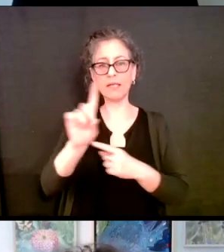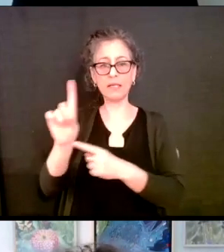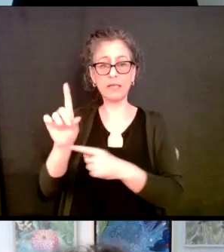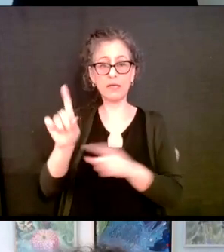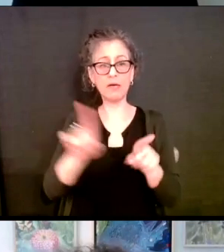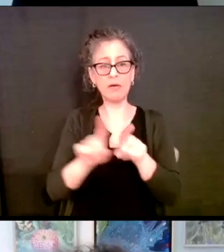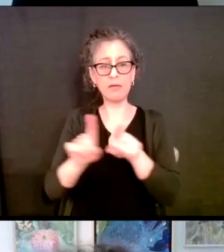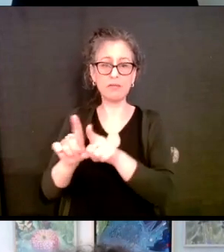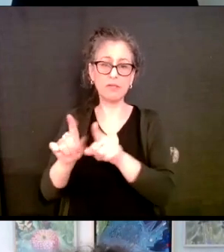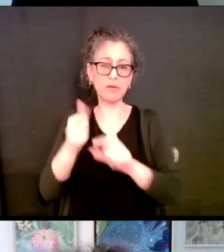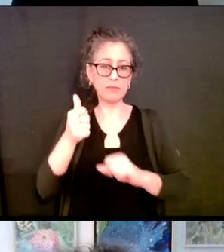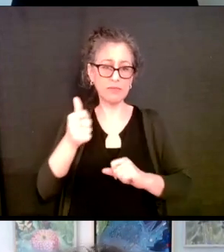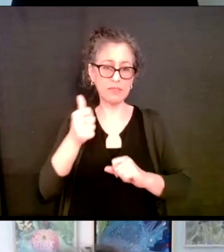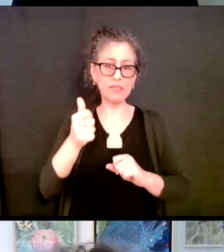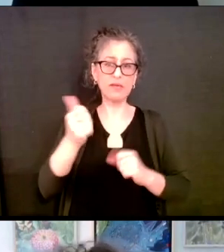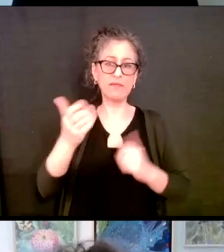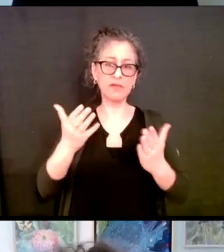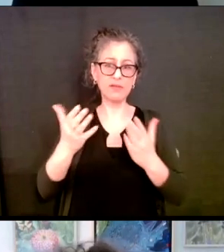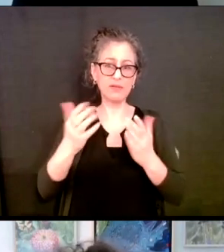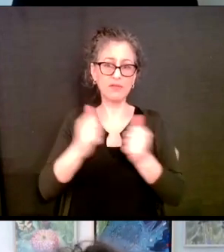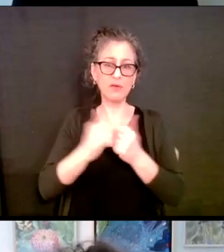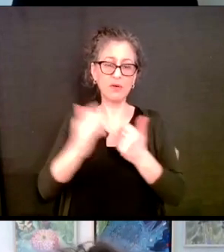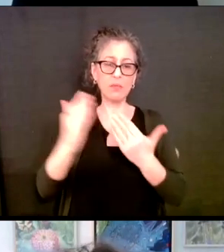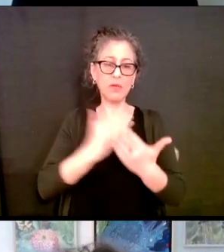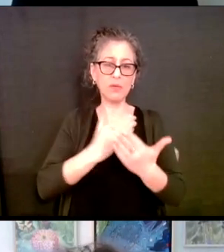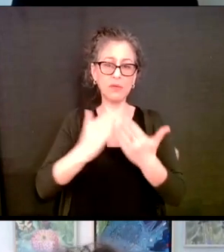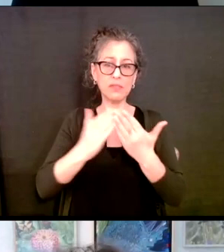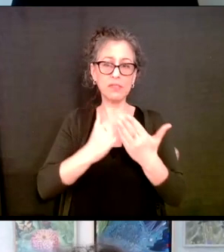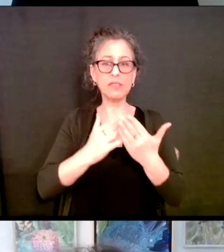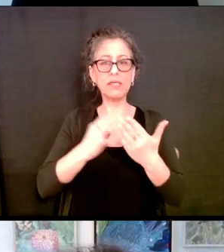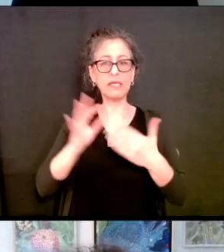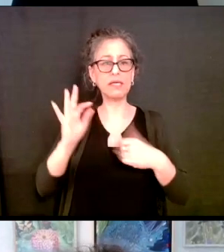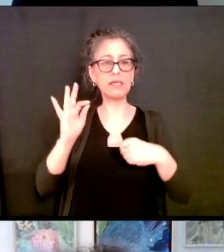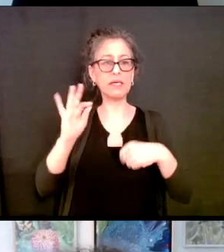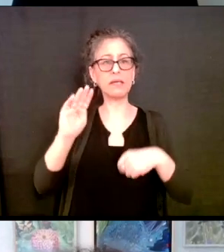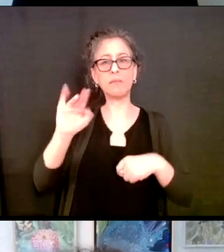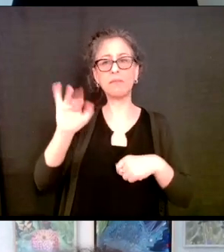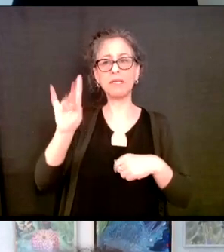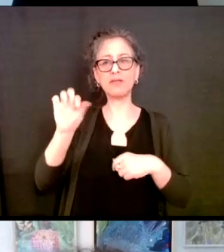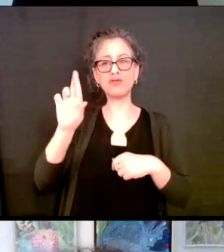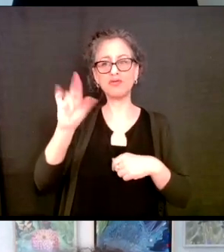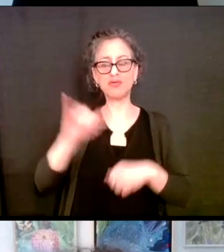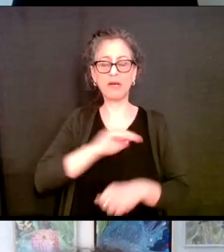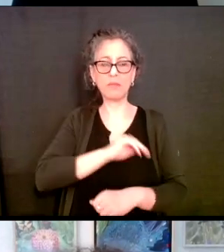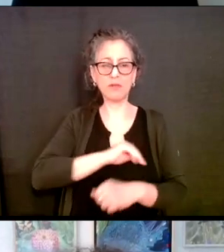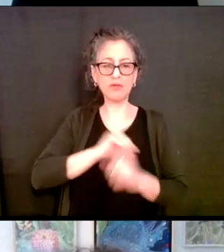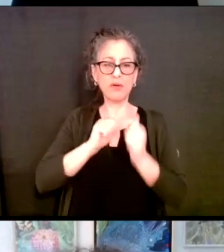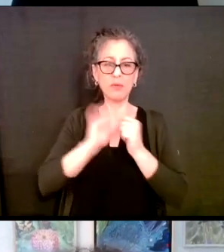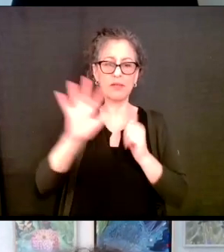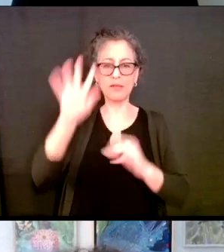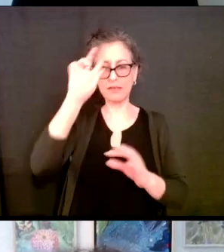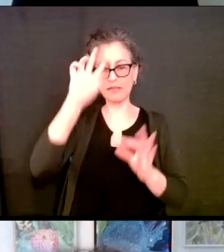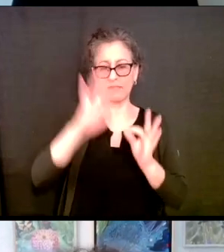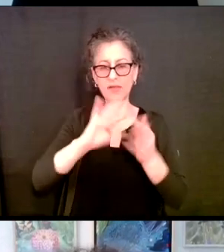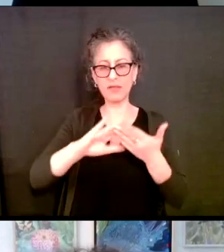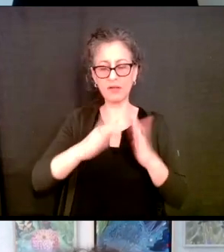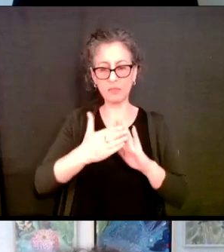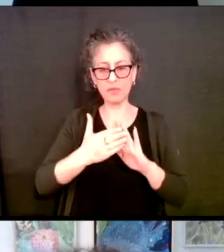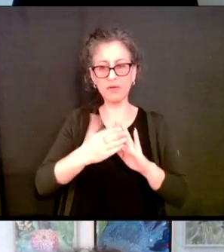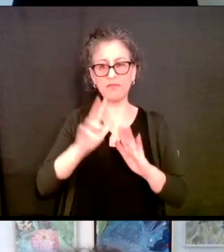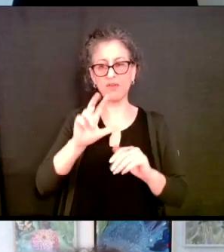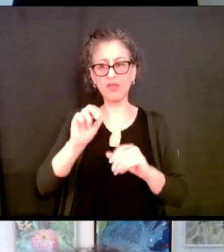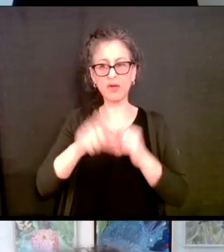Simultaneously, he has served in music ministry in different capacities with his faith community for about 30